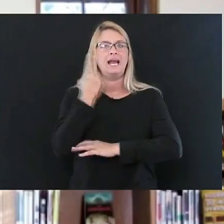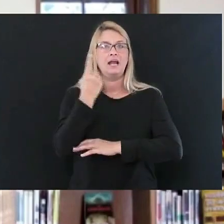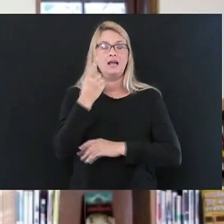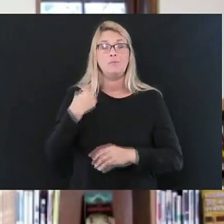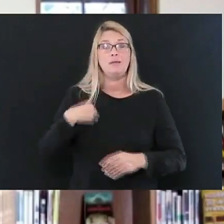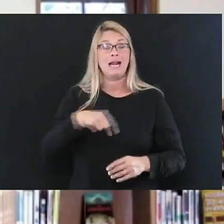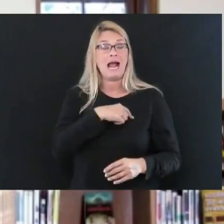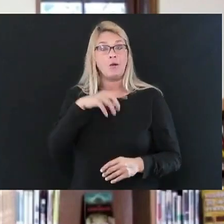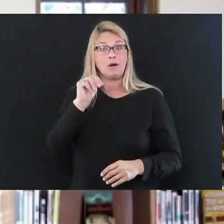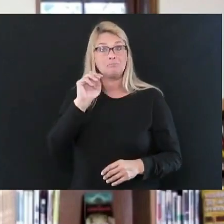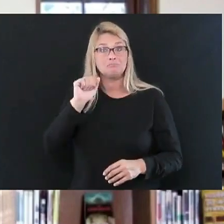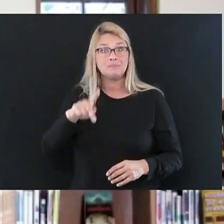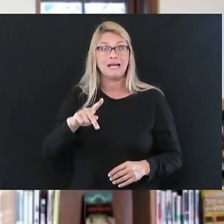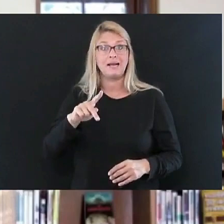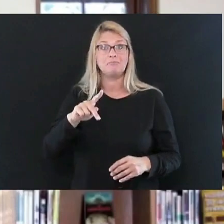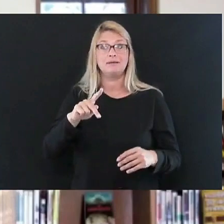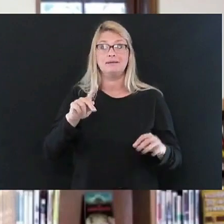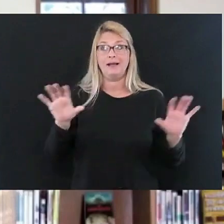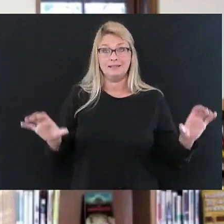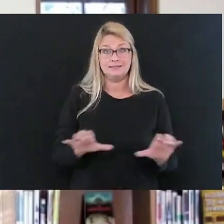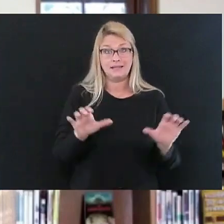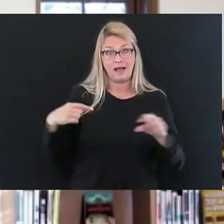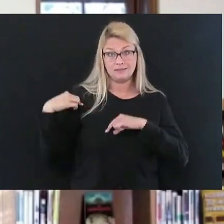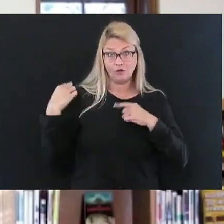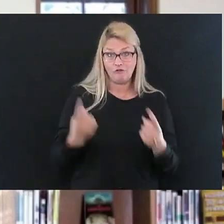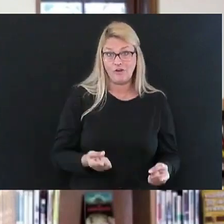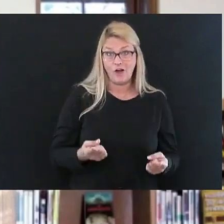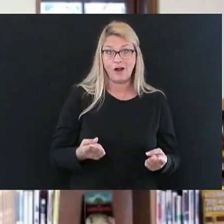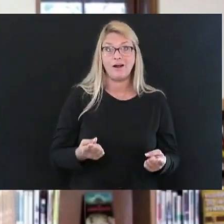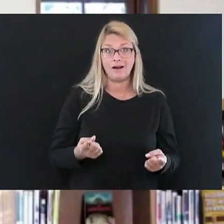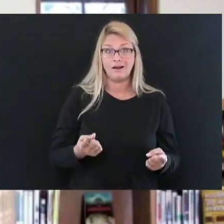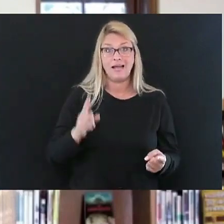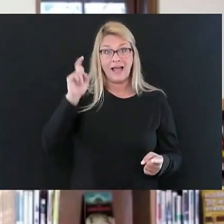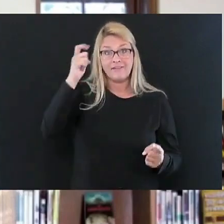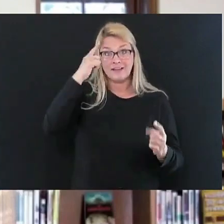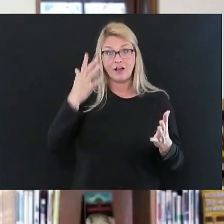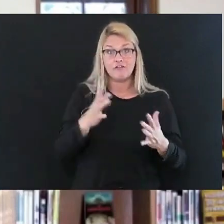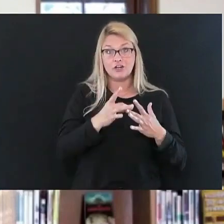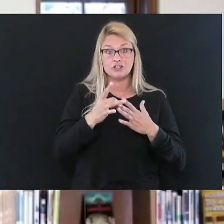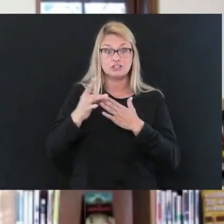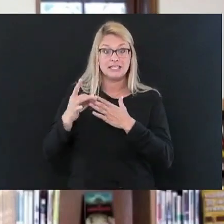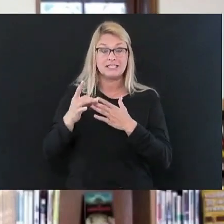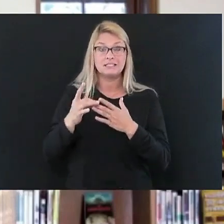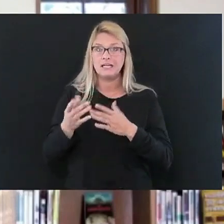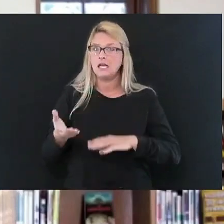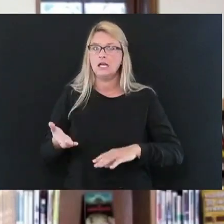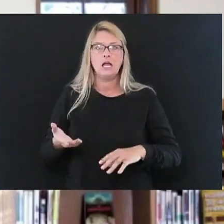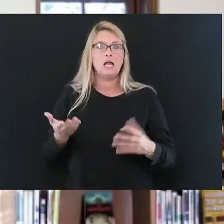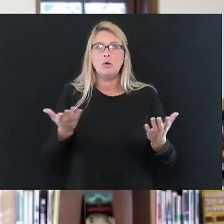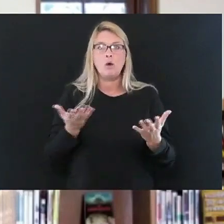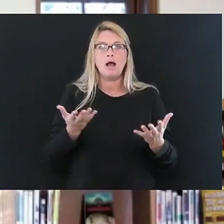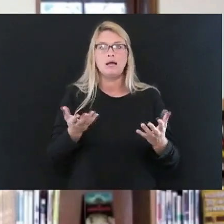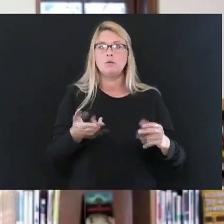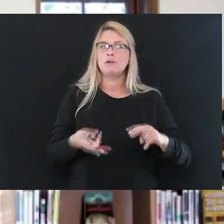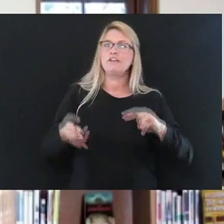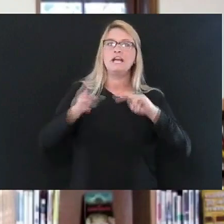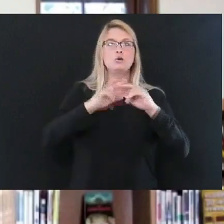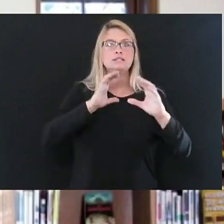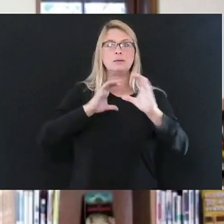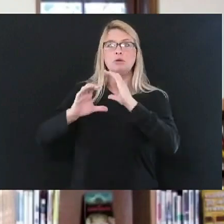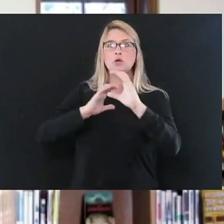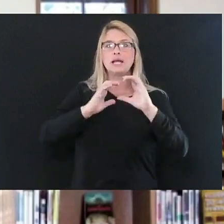map has done and what the governor has helped lead us to do is to increase communication across the state. We have